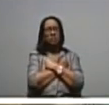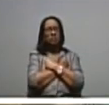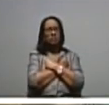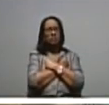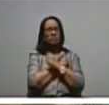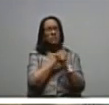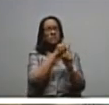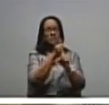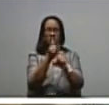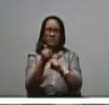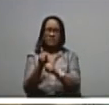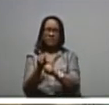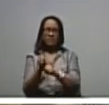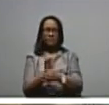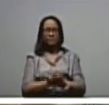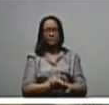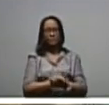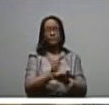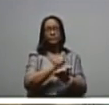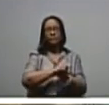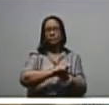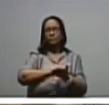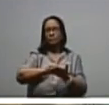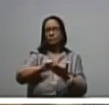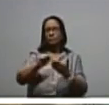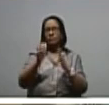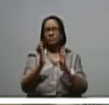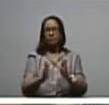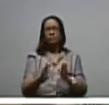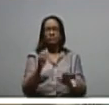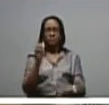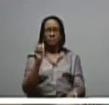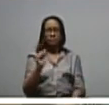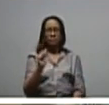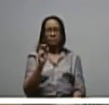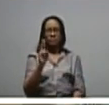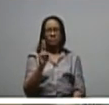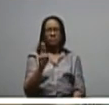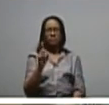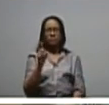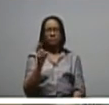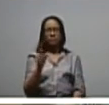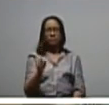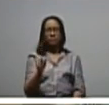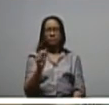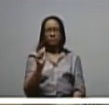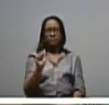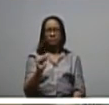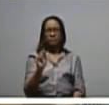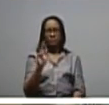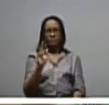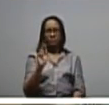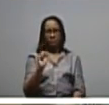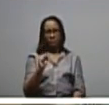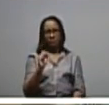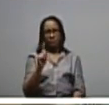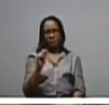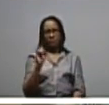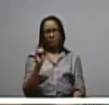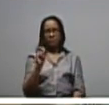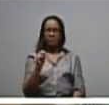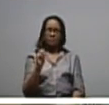St. Augustine expressed. Otherwise, I never dare to see it. St. Augustine